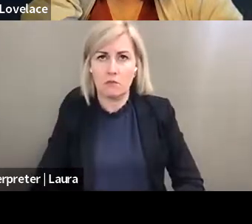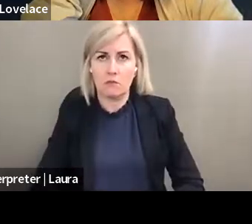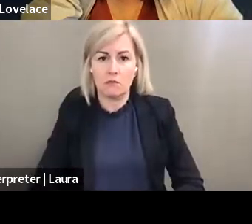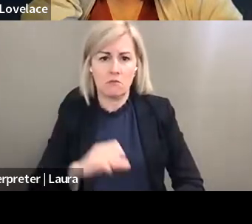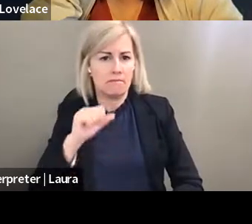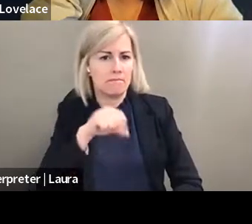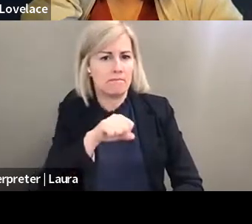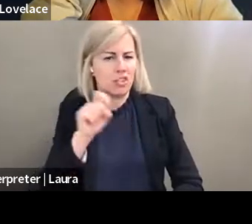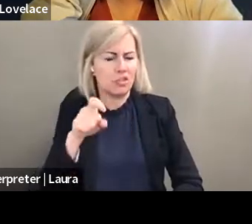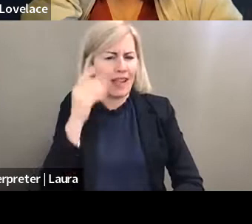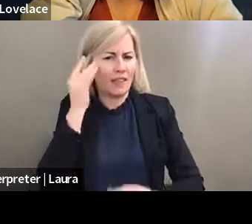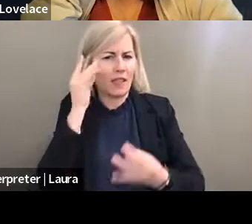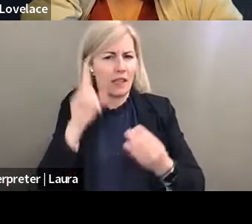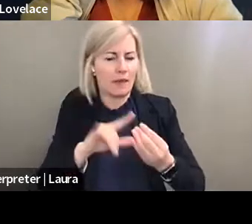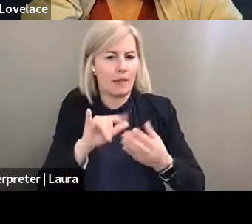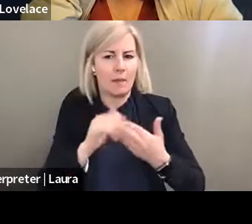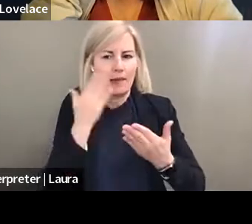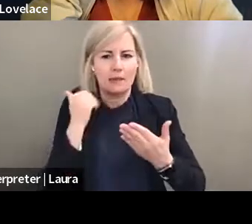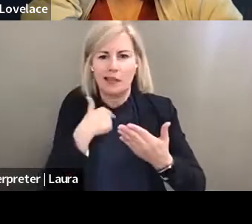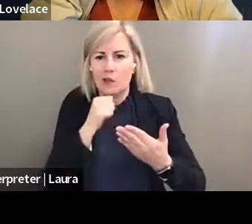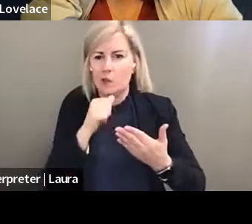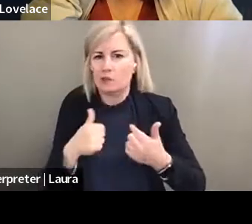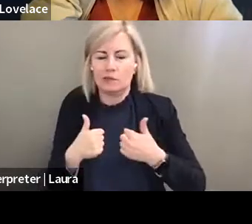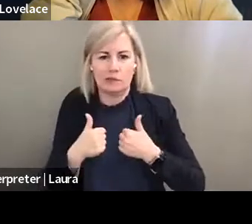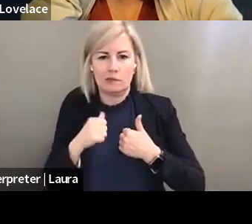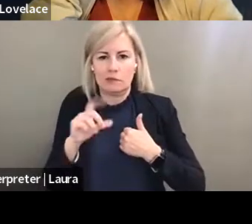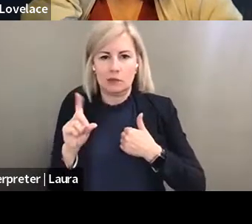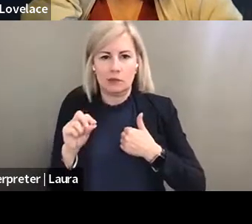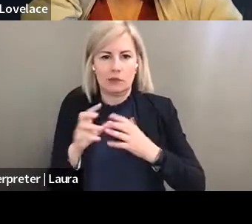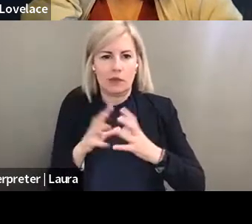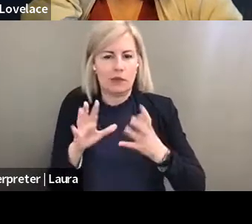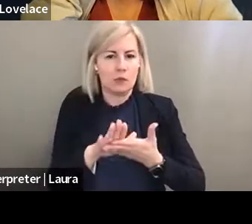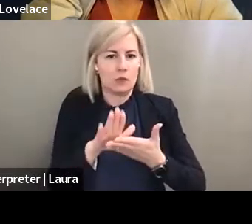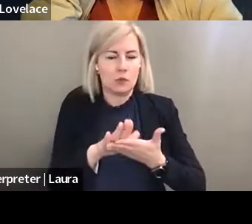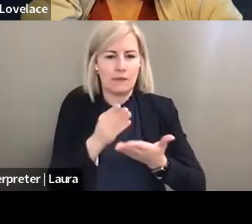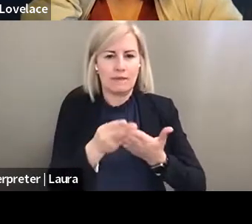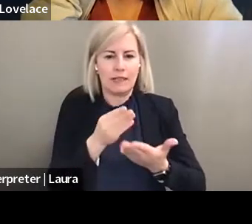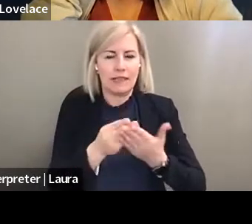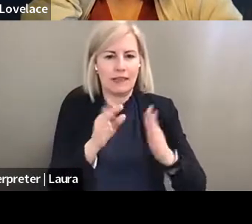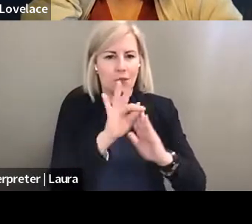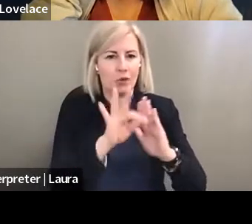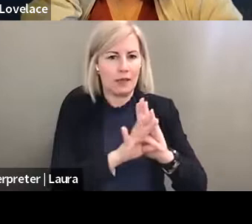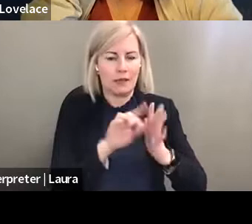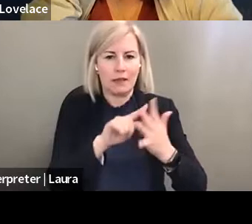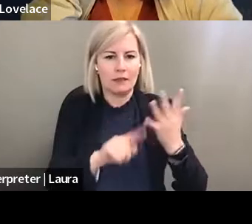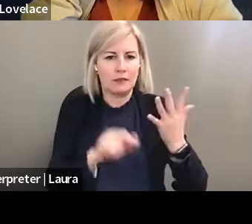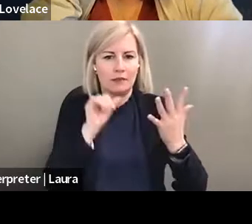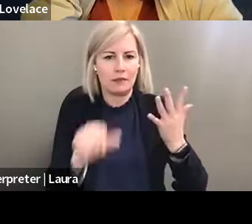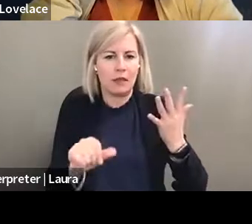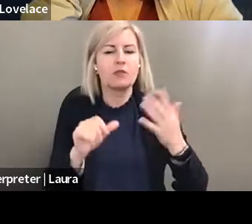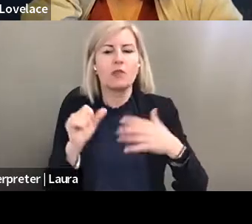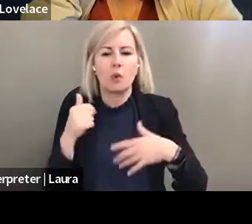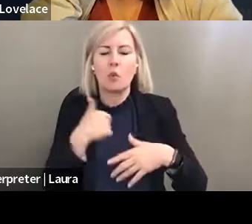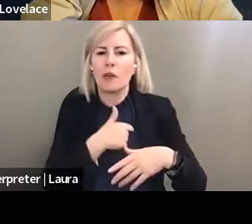be. I'm gonna have to think about that because I don't do a lot of school funding formula stuff. So that we